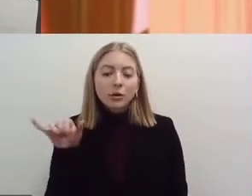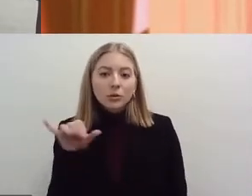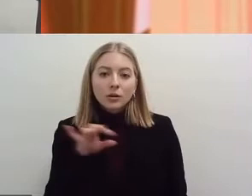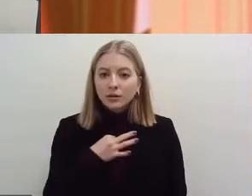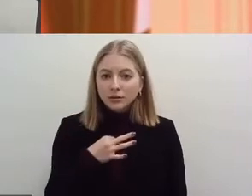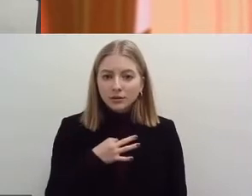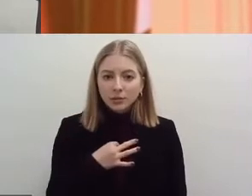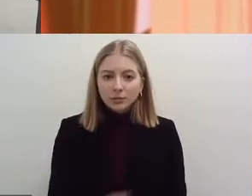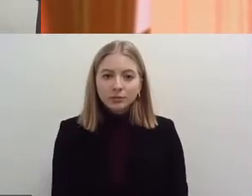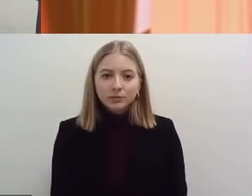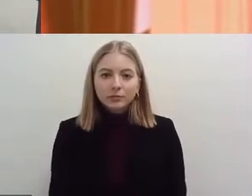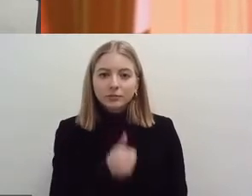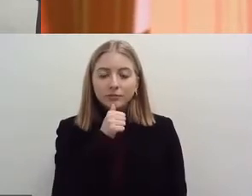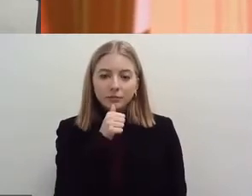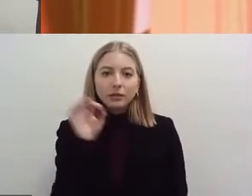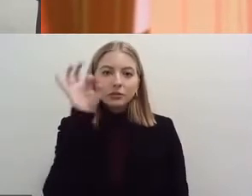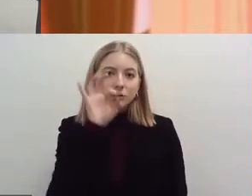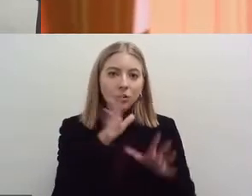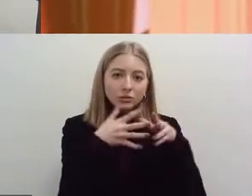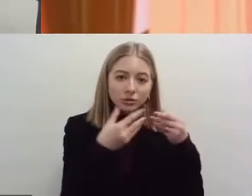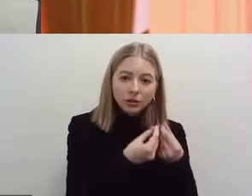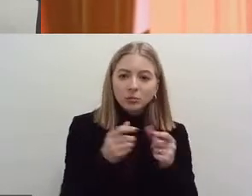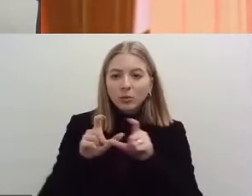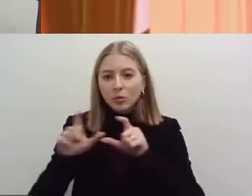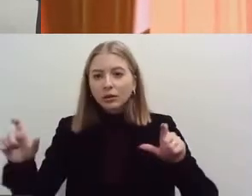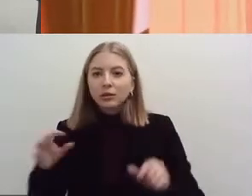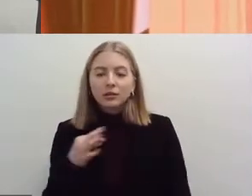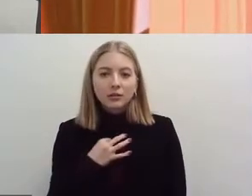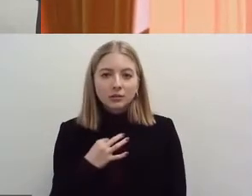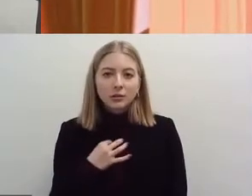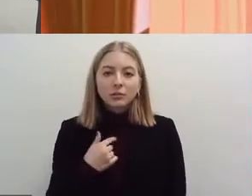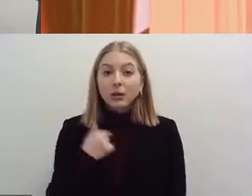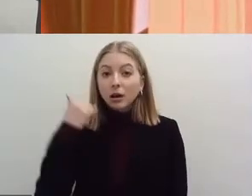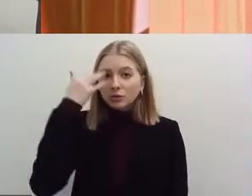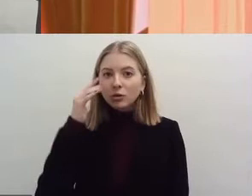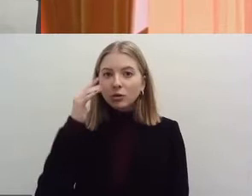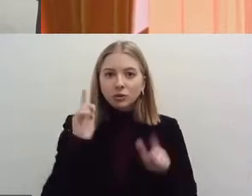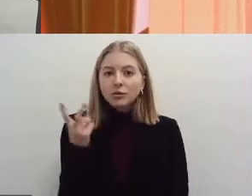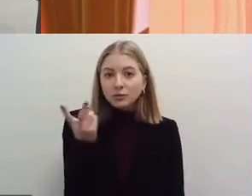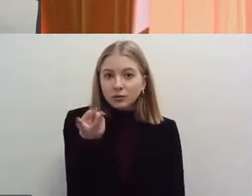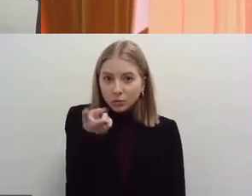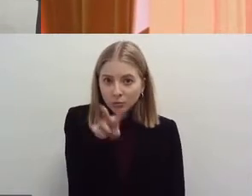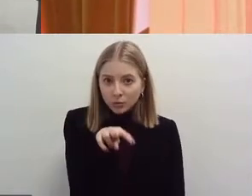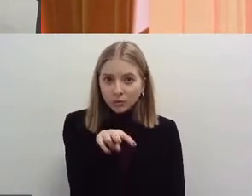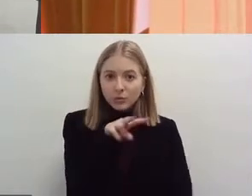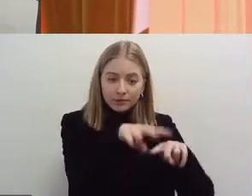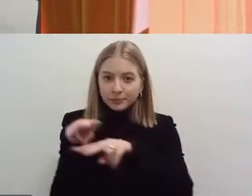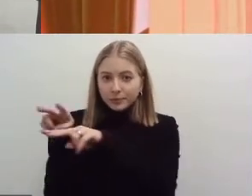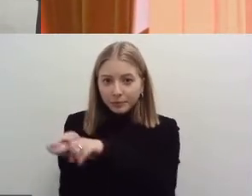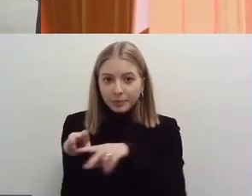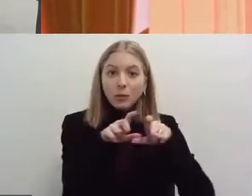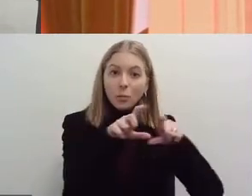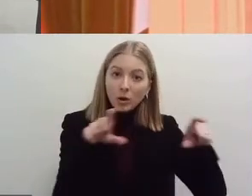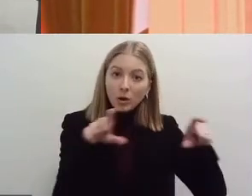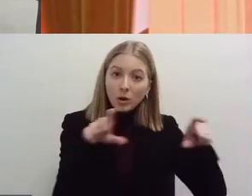setting, because that's are the places that they spend most time. And when I talk about a safe